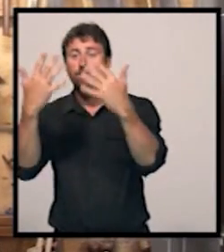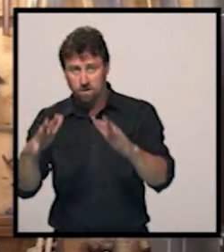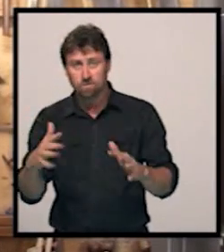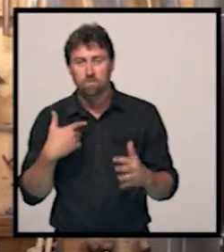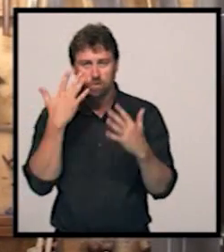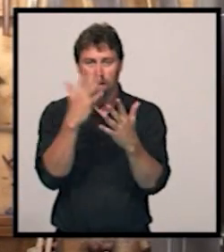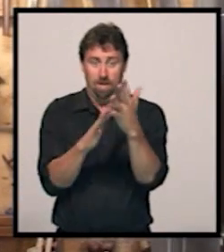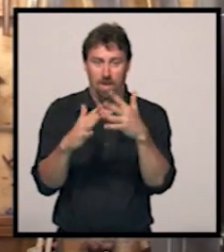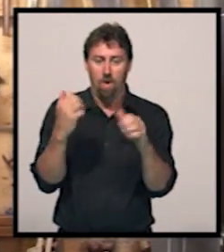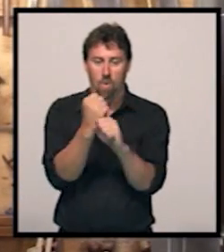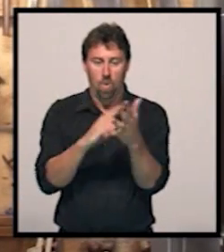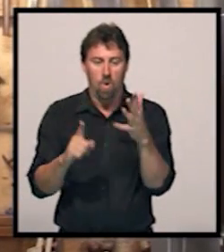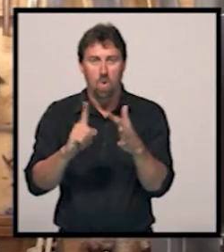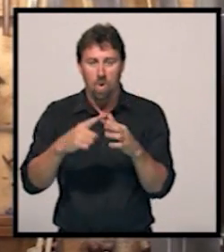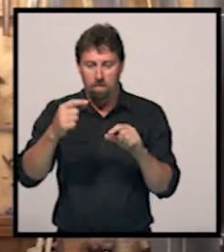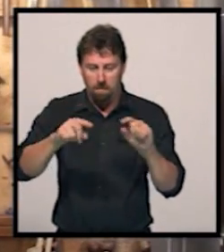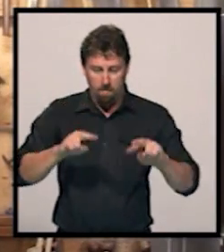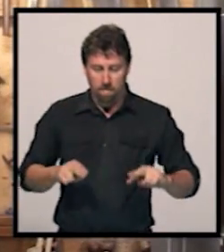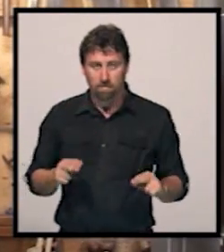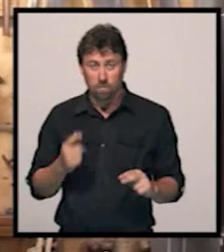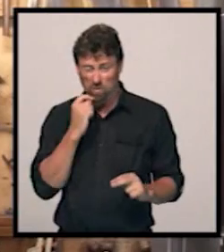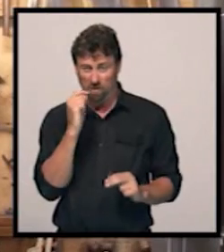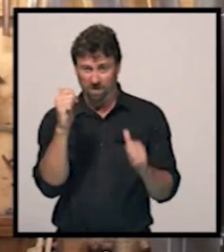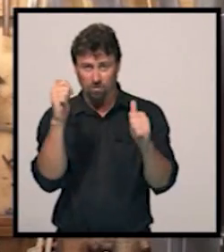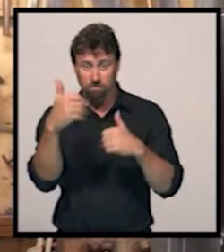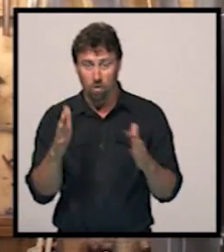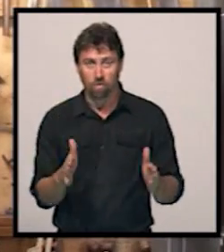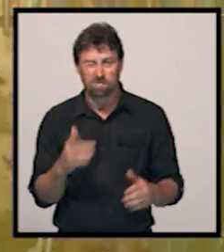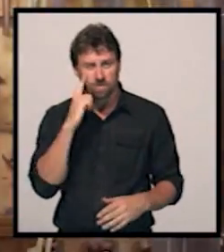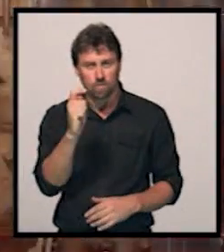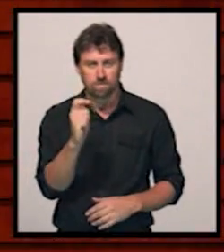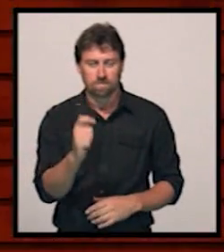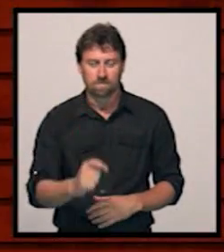together, and then we're one step further to finishing the box. So see you after the break.